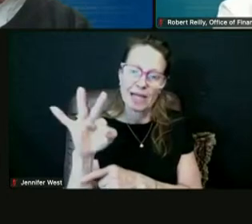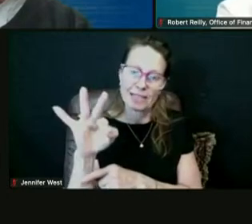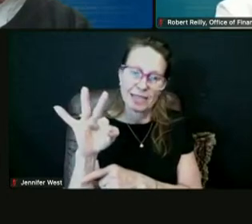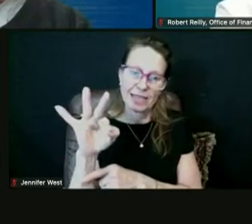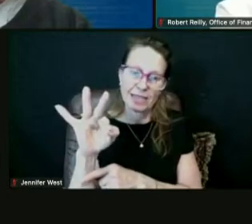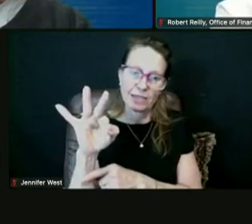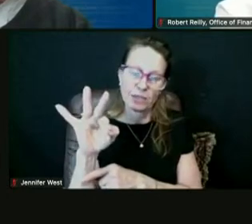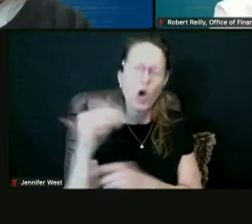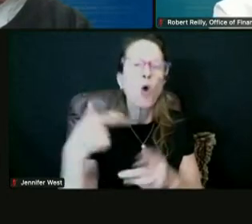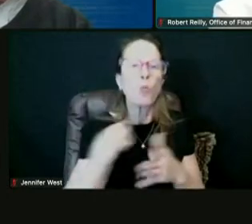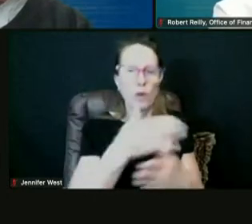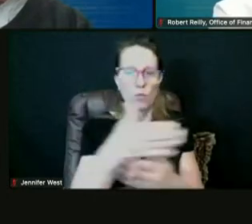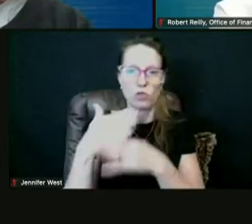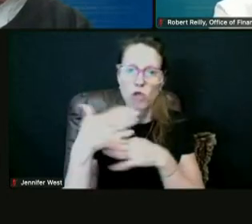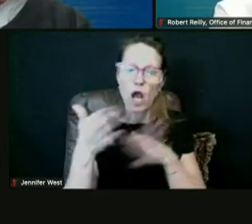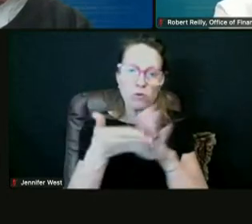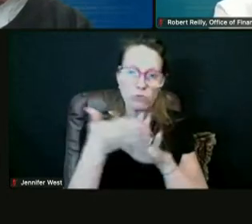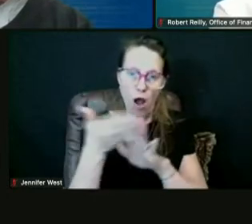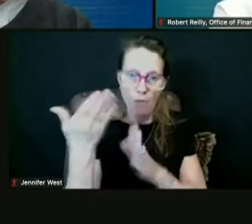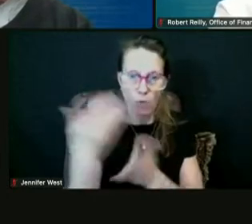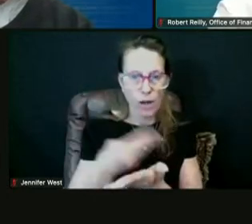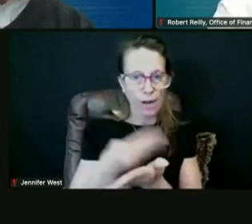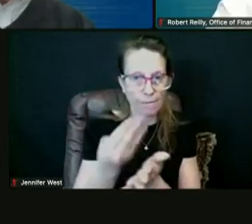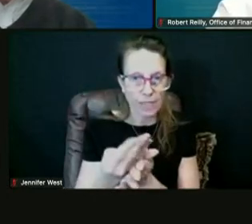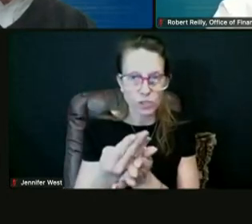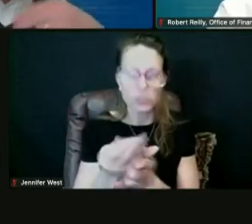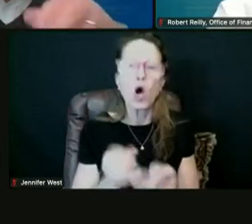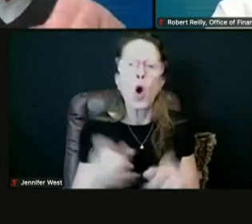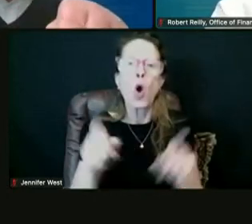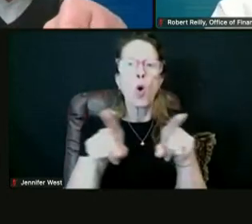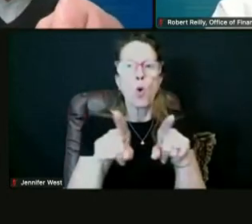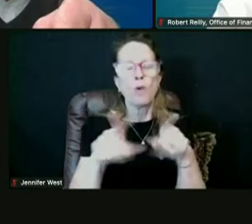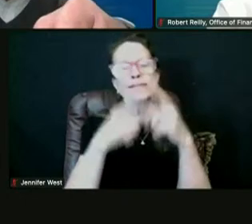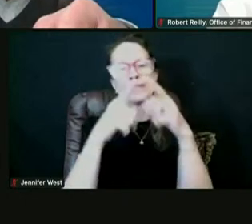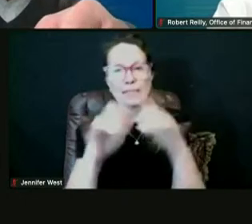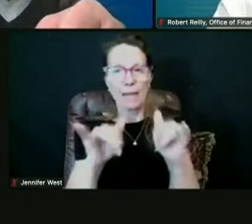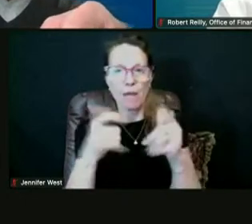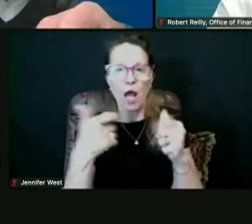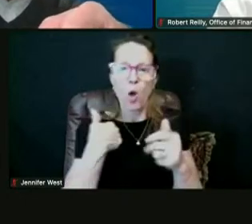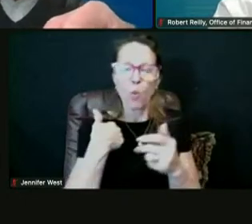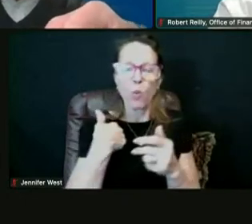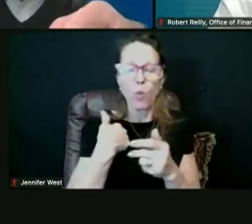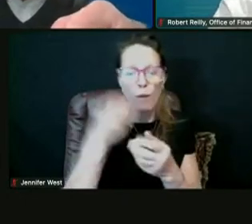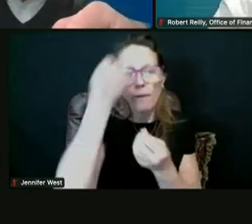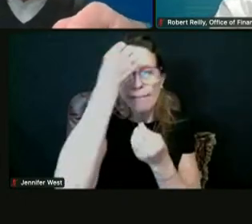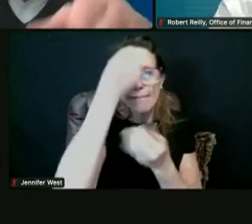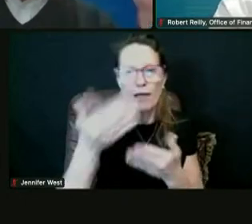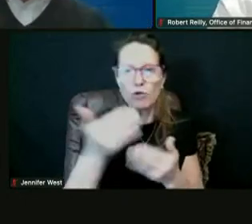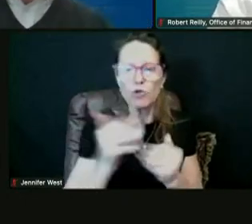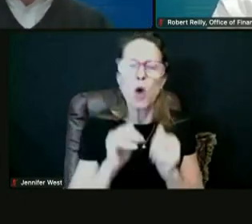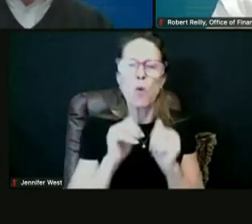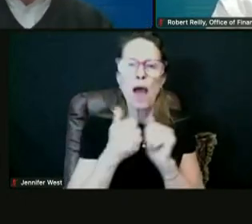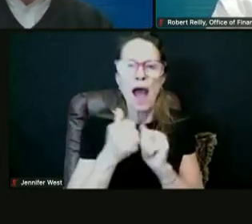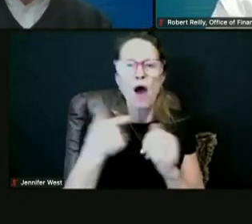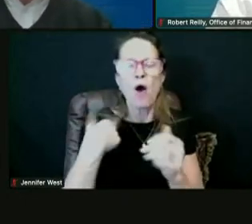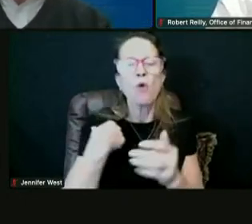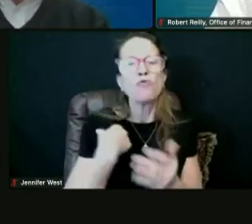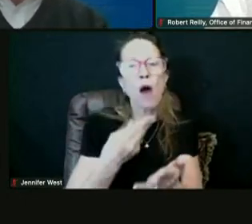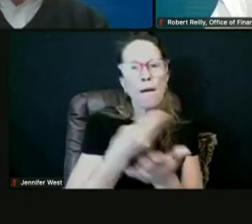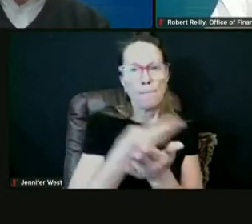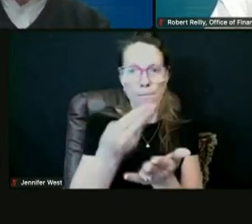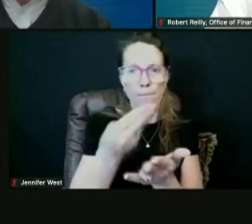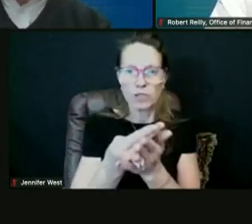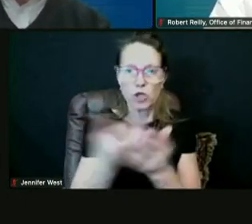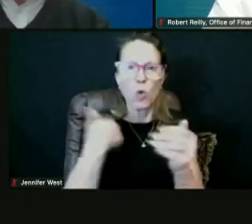budget, then we can at the same time share how those investments are going to address the